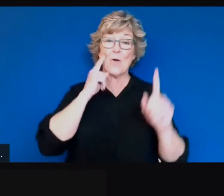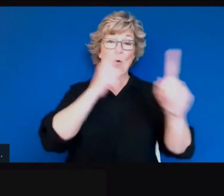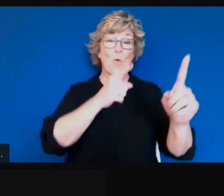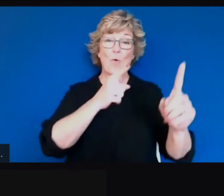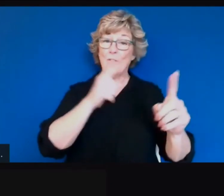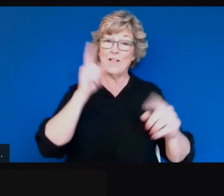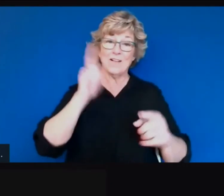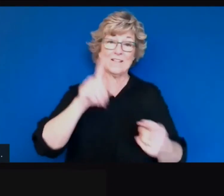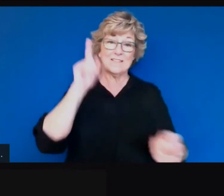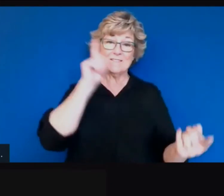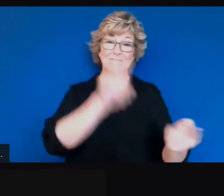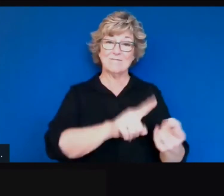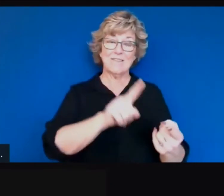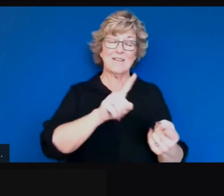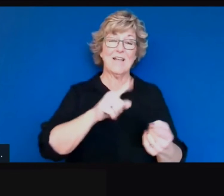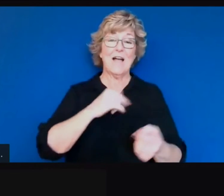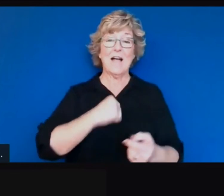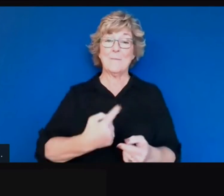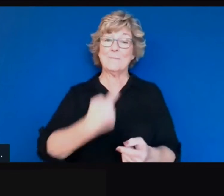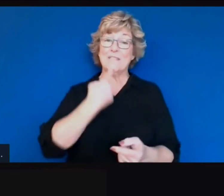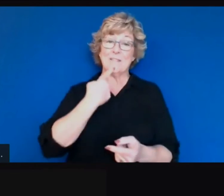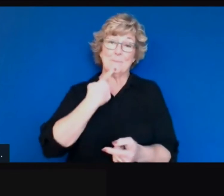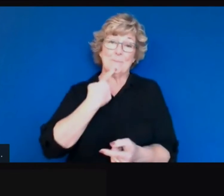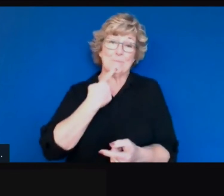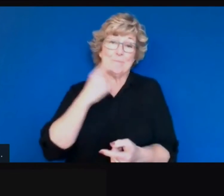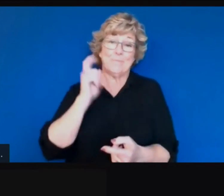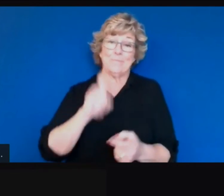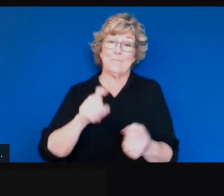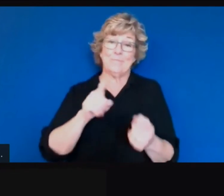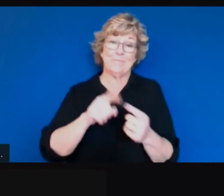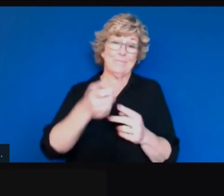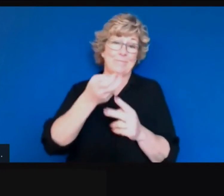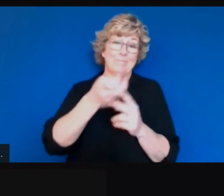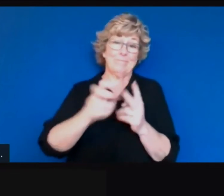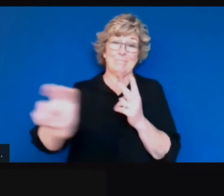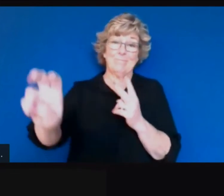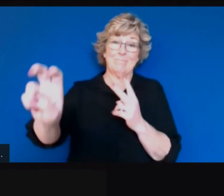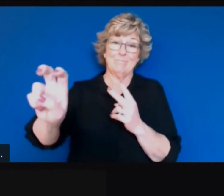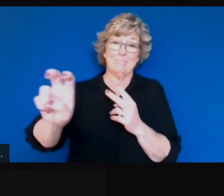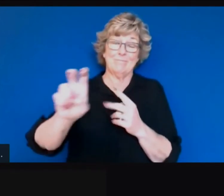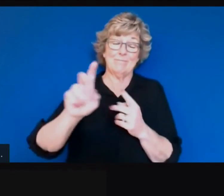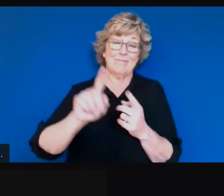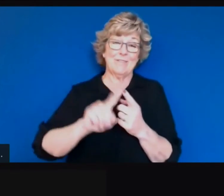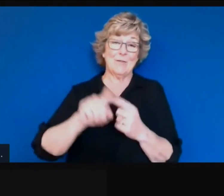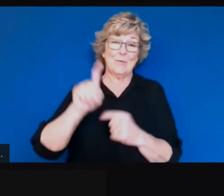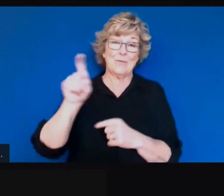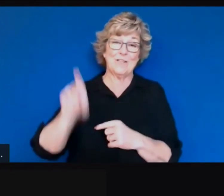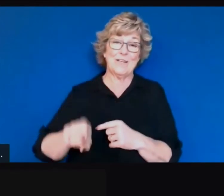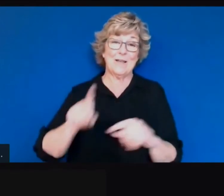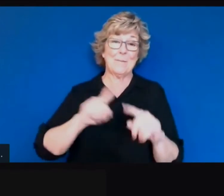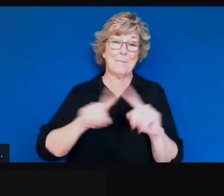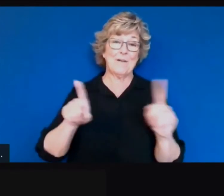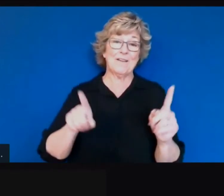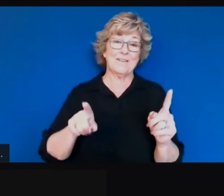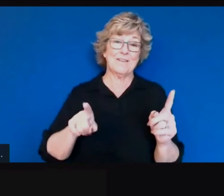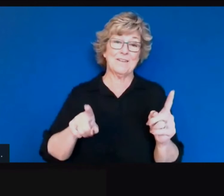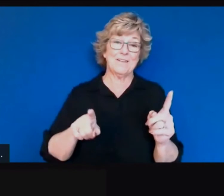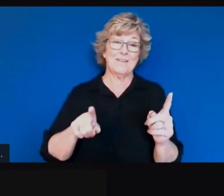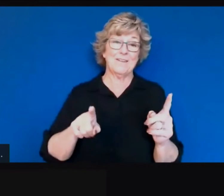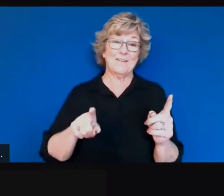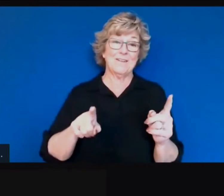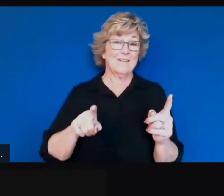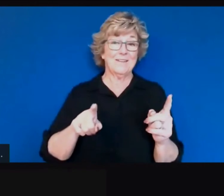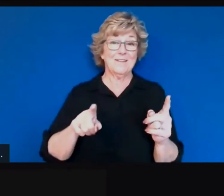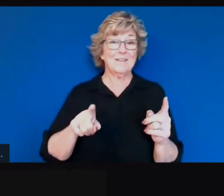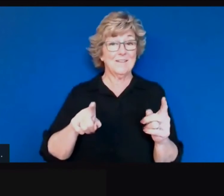obviously, I'm disappointed. We're disappointed that we had to make that call. But boy, hear me